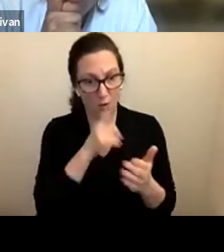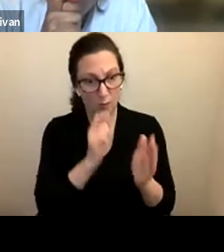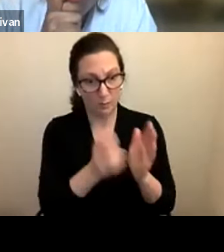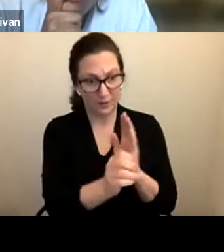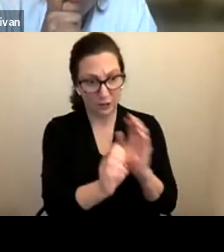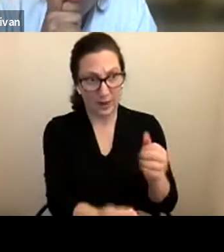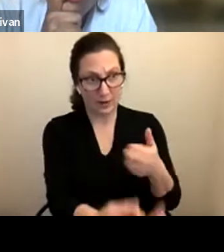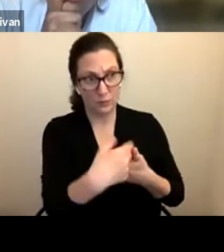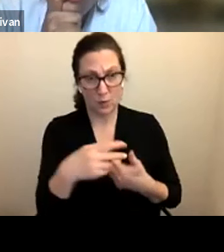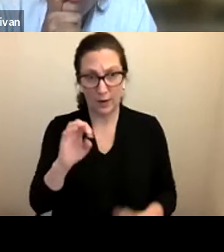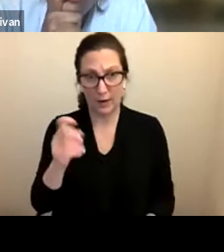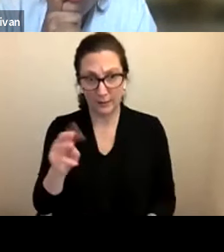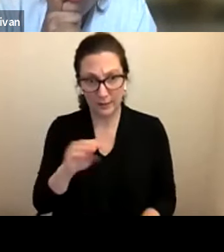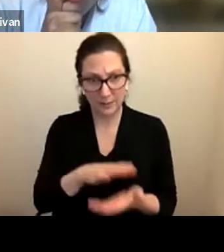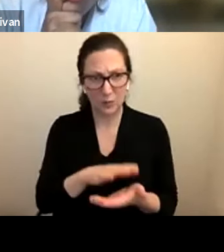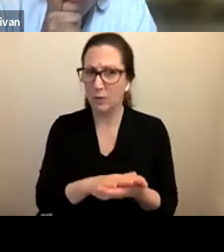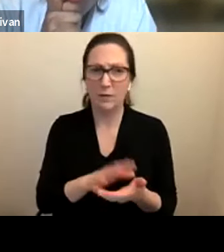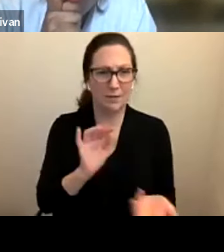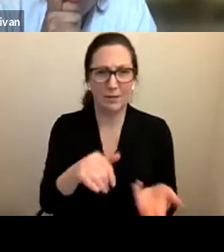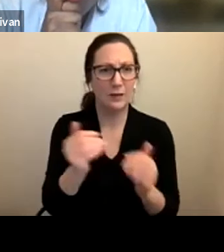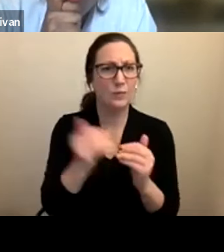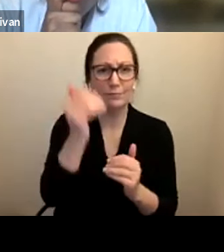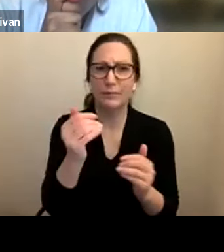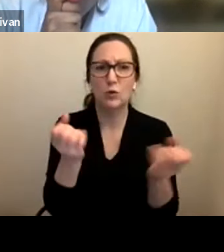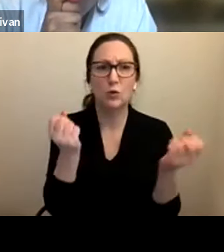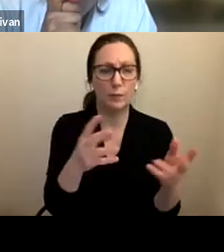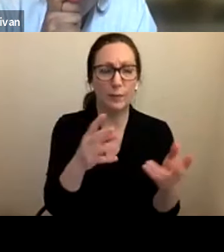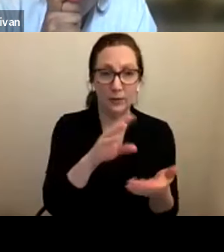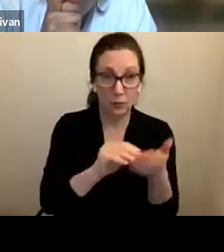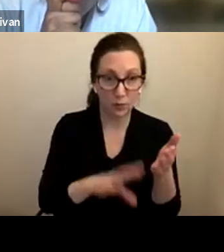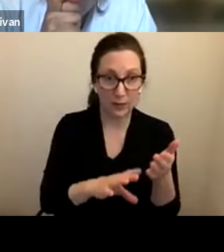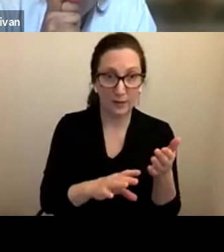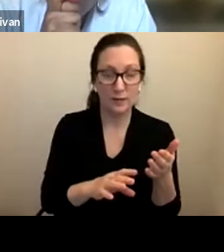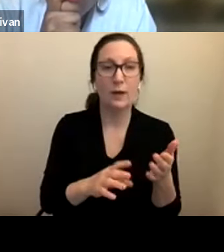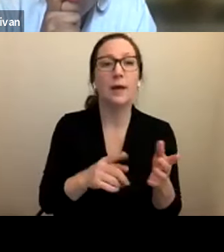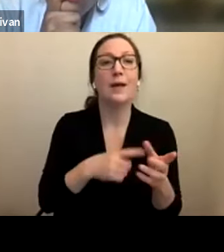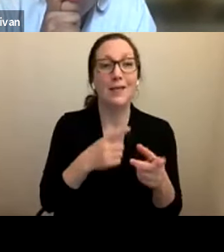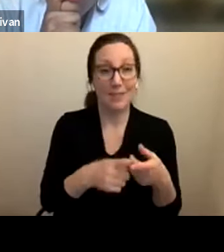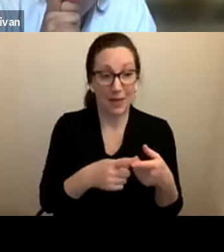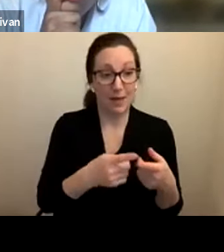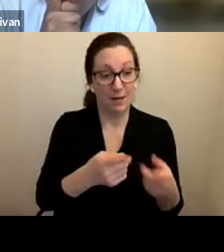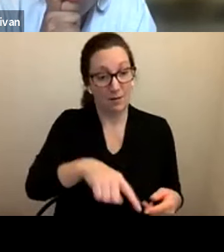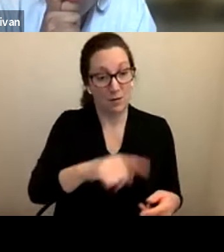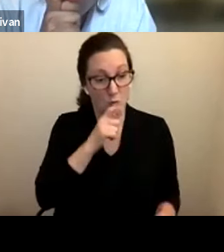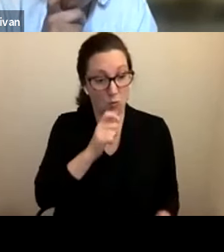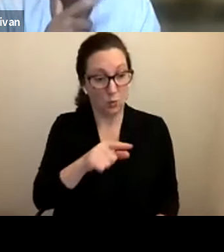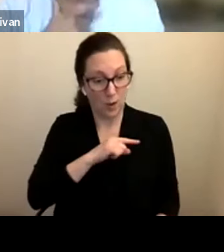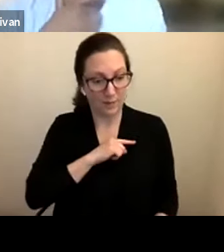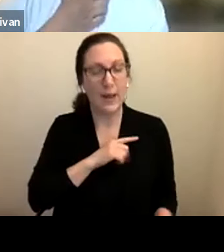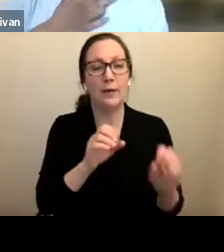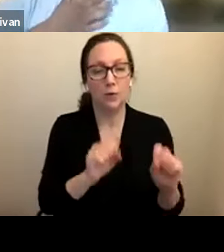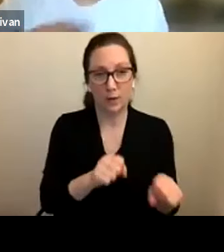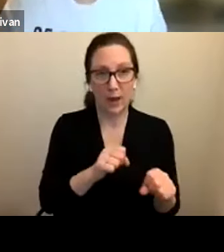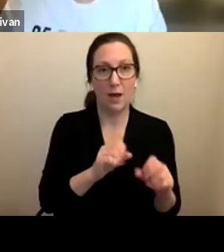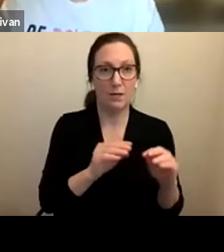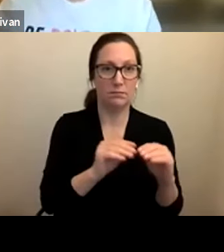on MCAS can come, then you could do a lottery within all of those who are qualified.